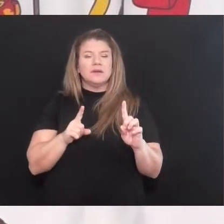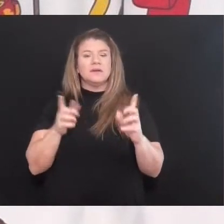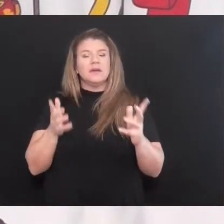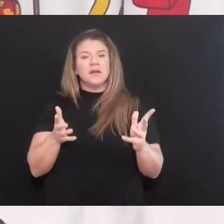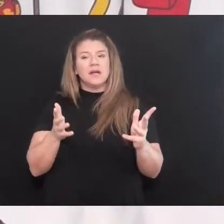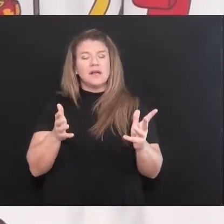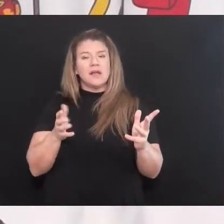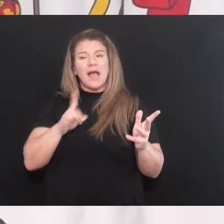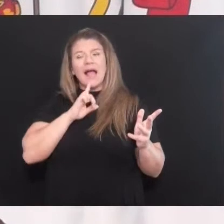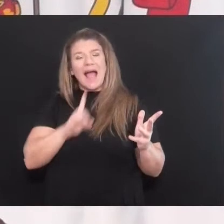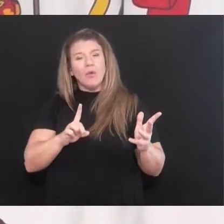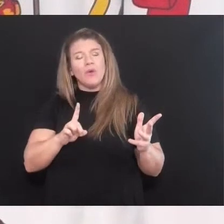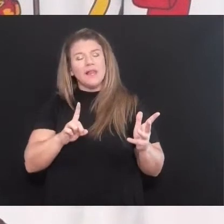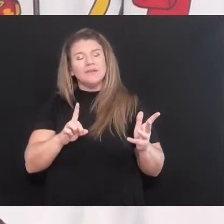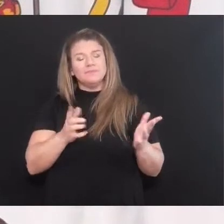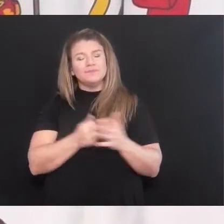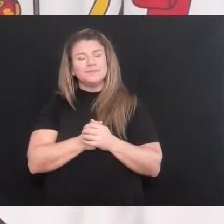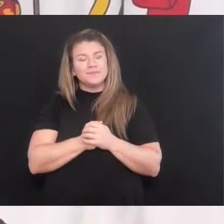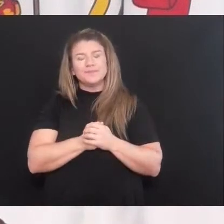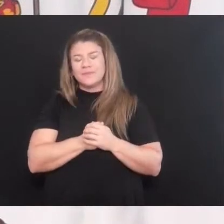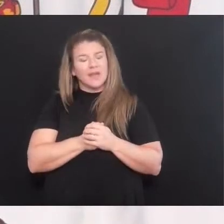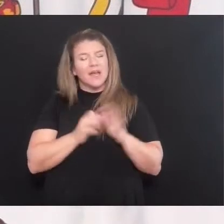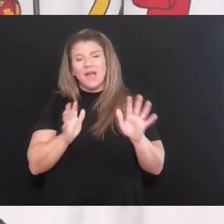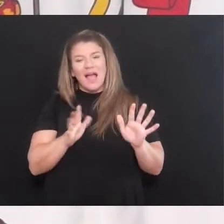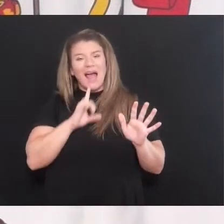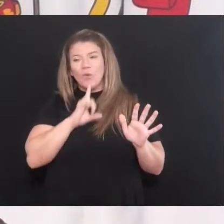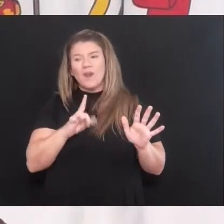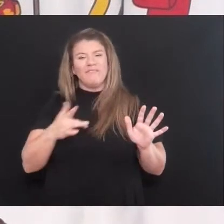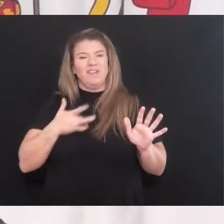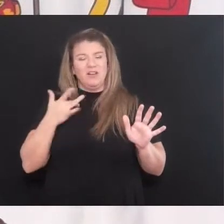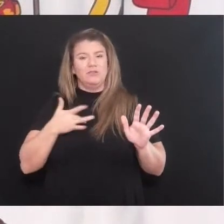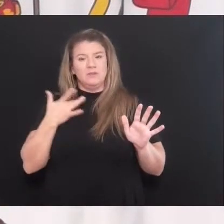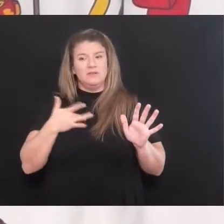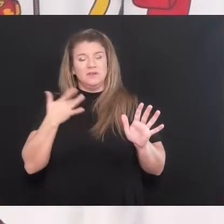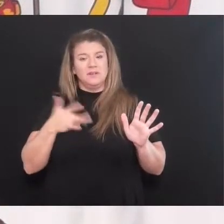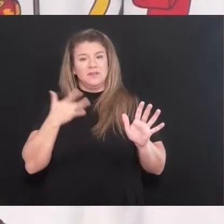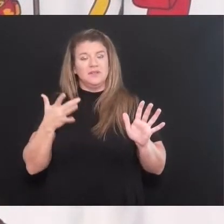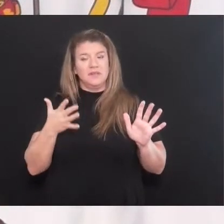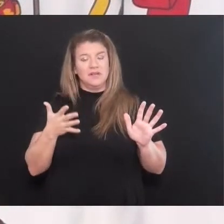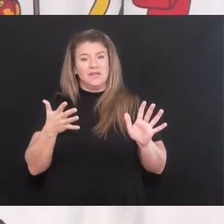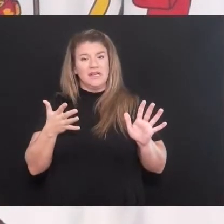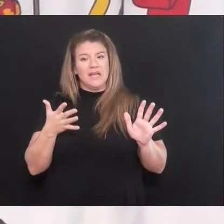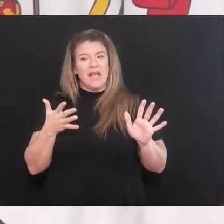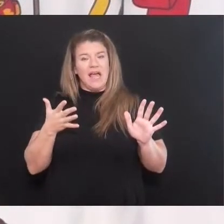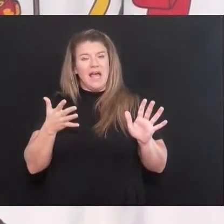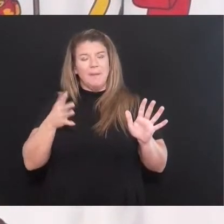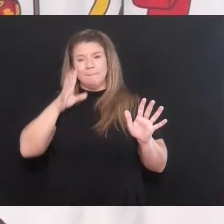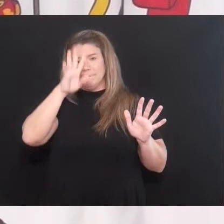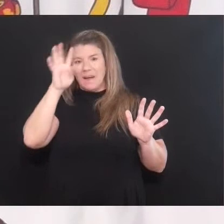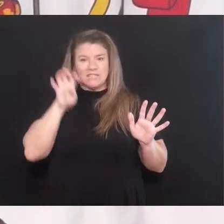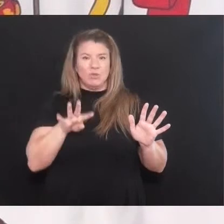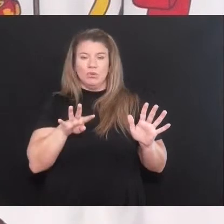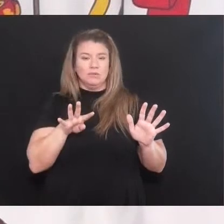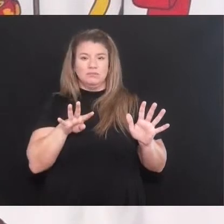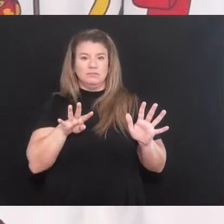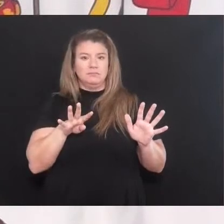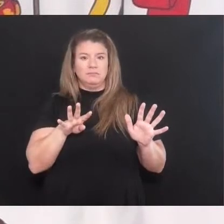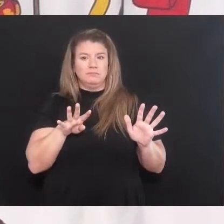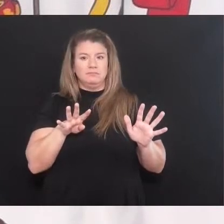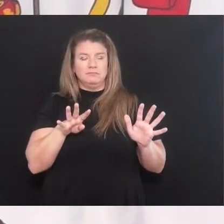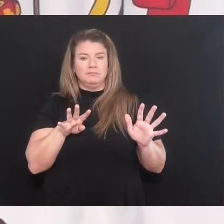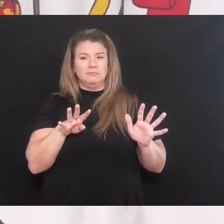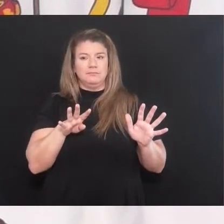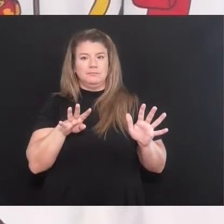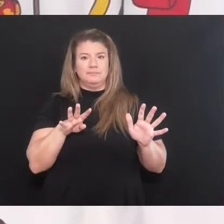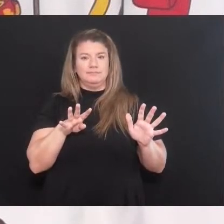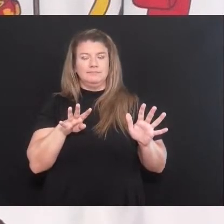I really think this. I really do. I'm really puzzled the direction that we're